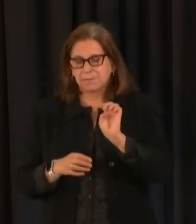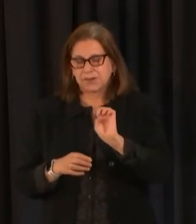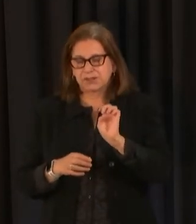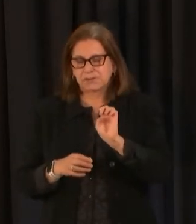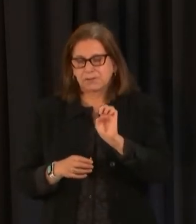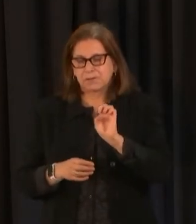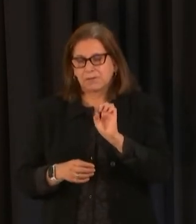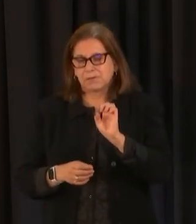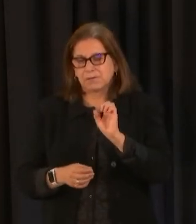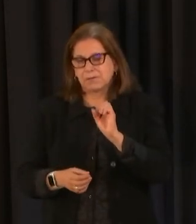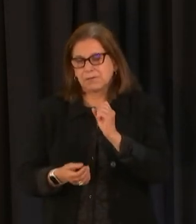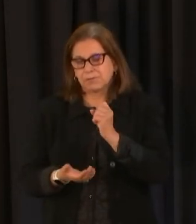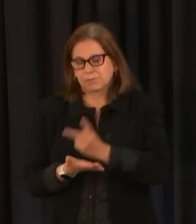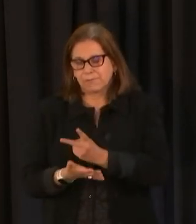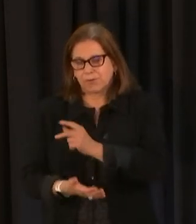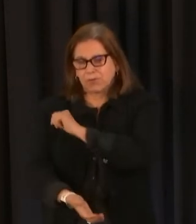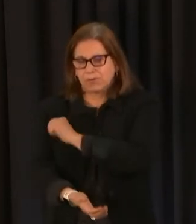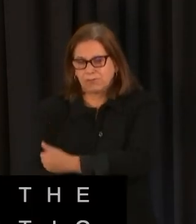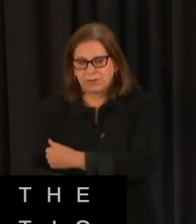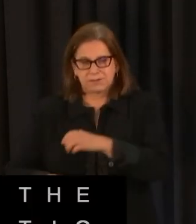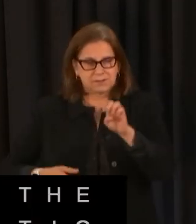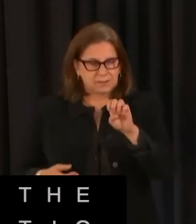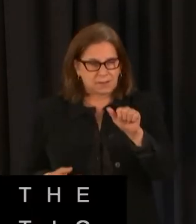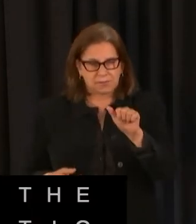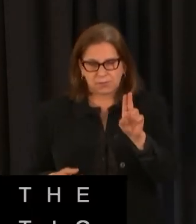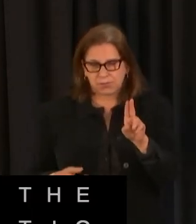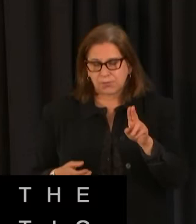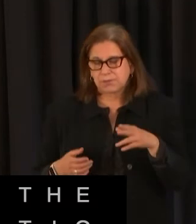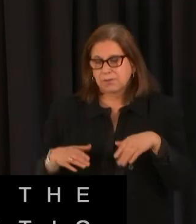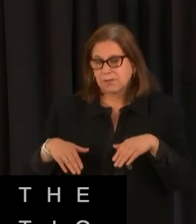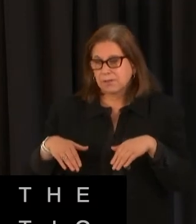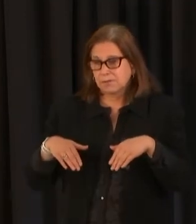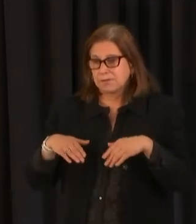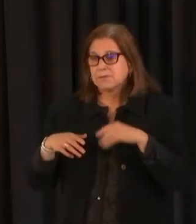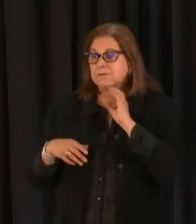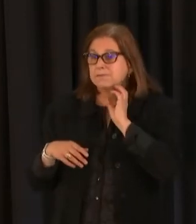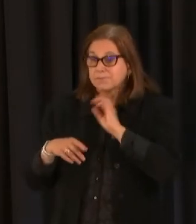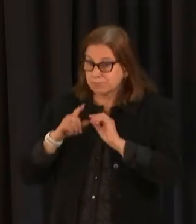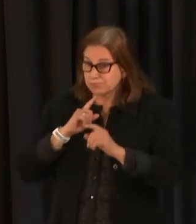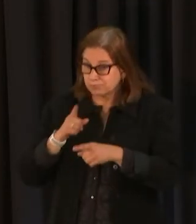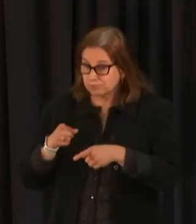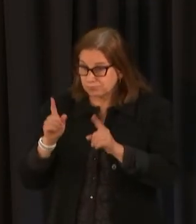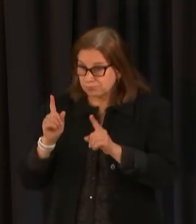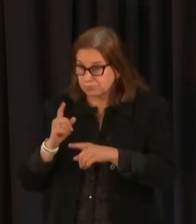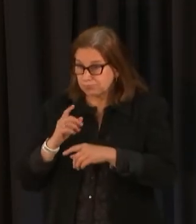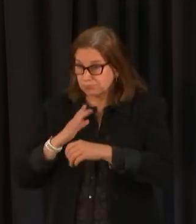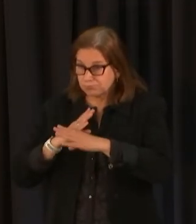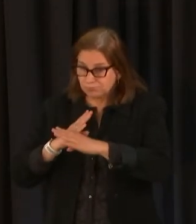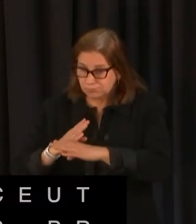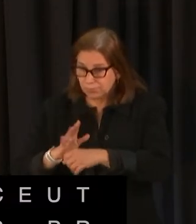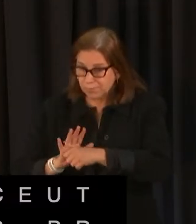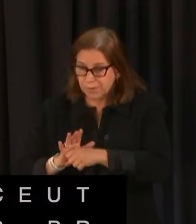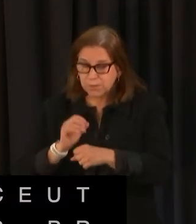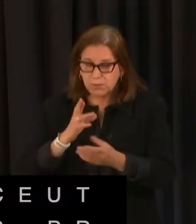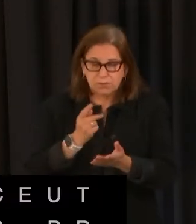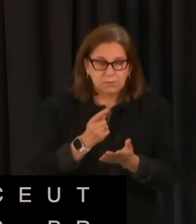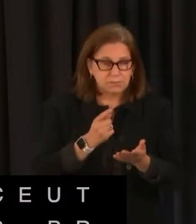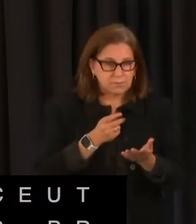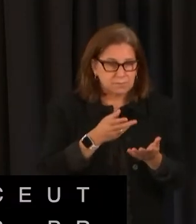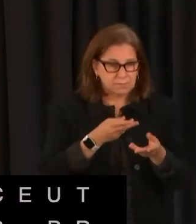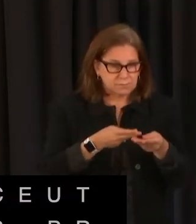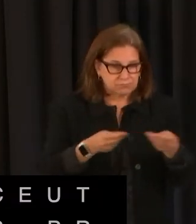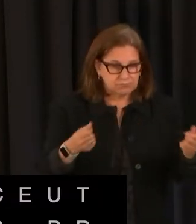process for all pharmaceuticals that are used to either prevent COVID-19 or treat COVID-19. As we have